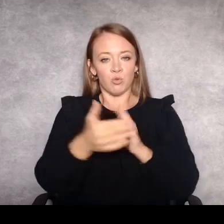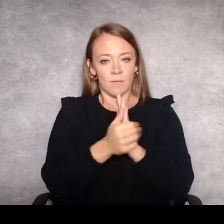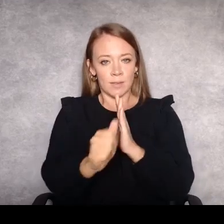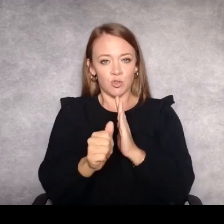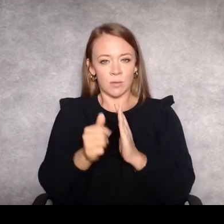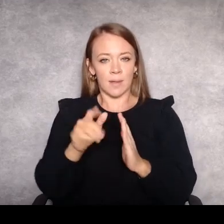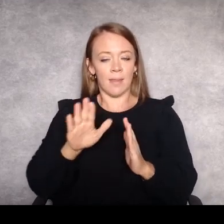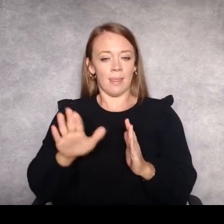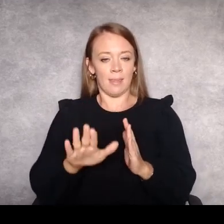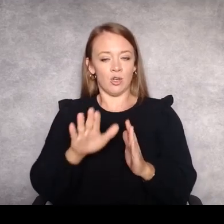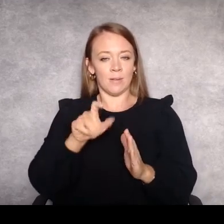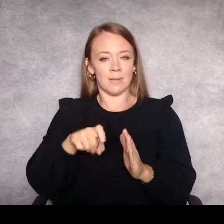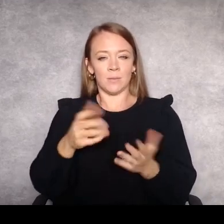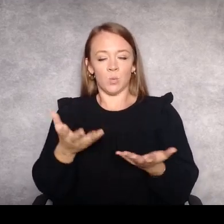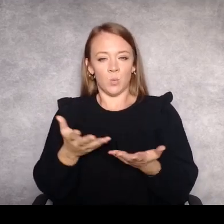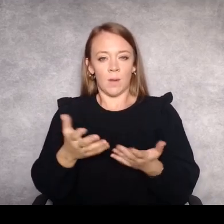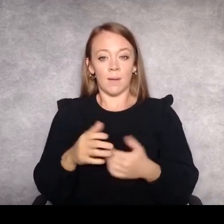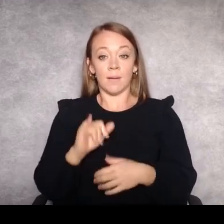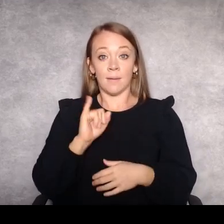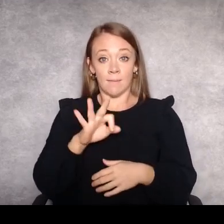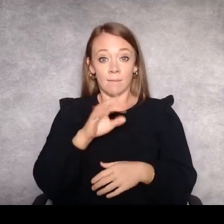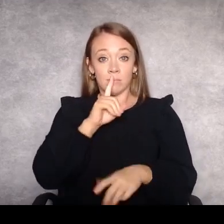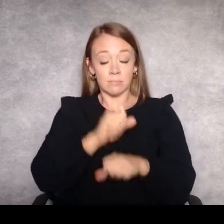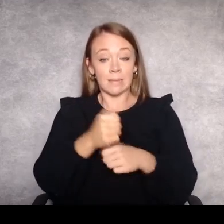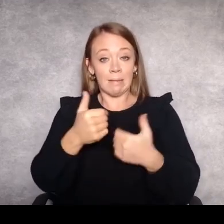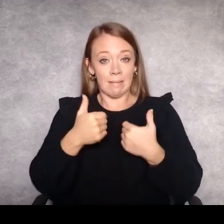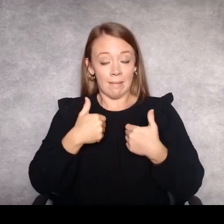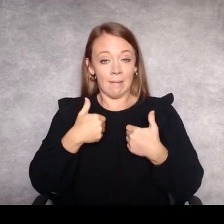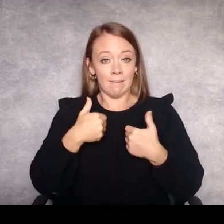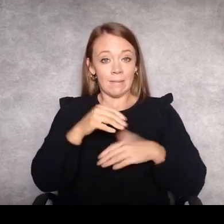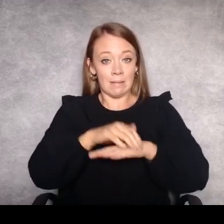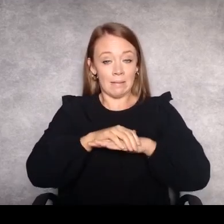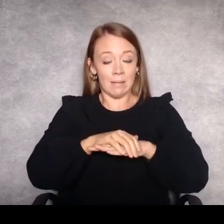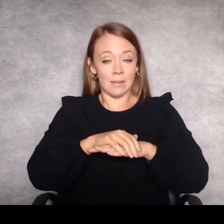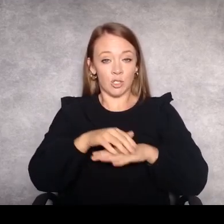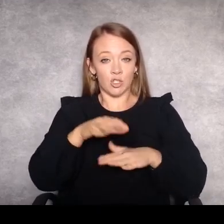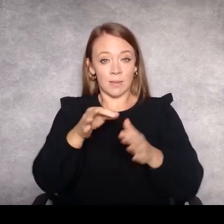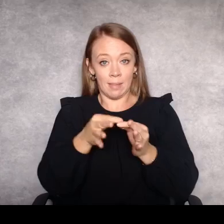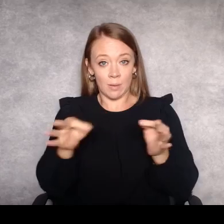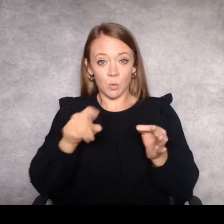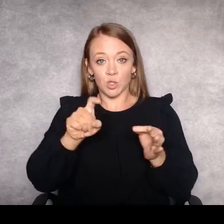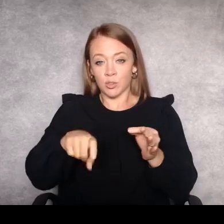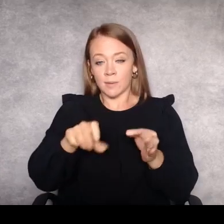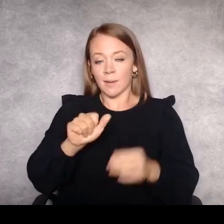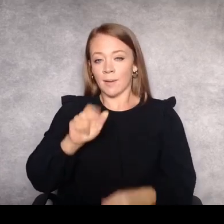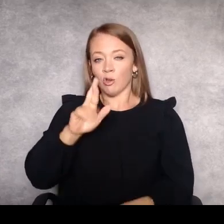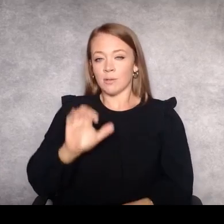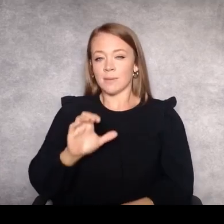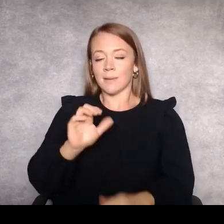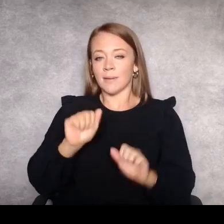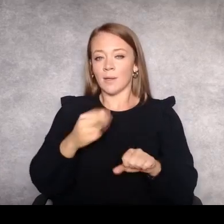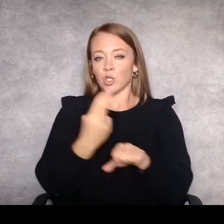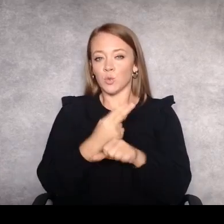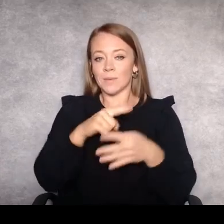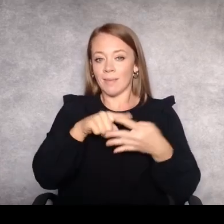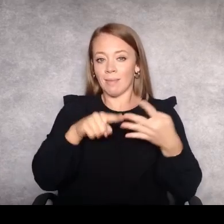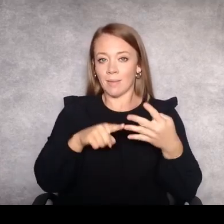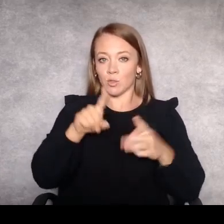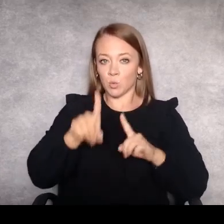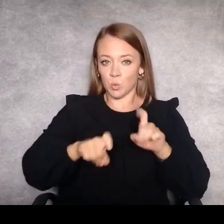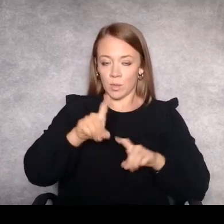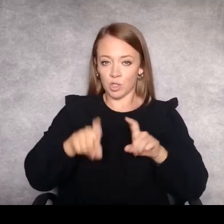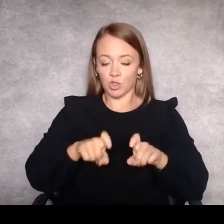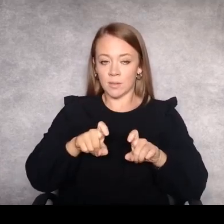needs are. If there are English language needs, then the ARC may use these questions and the additional